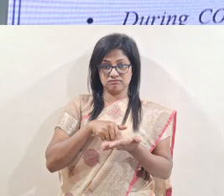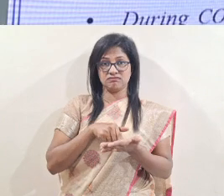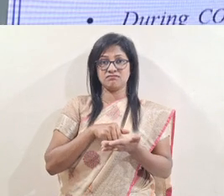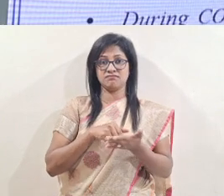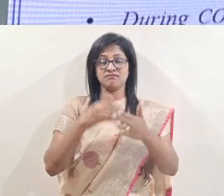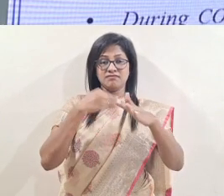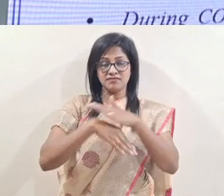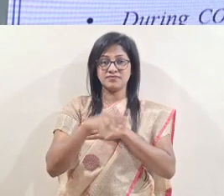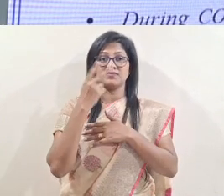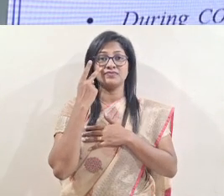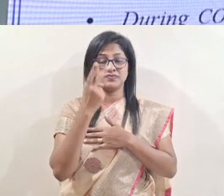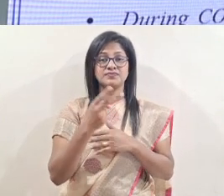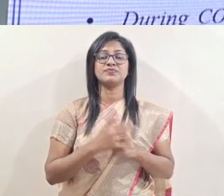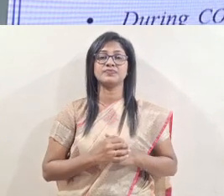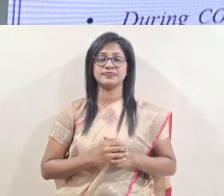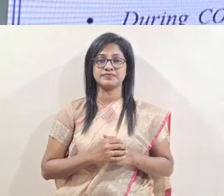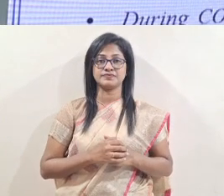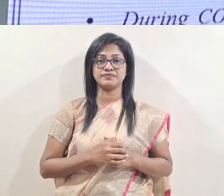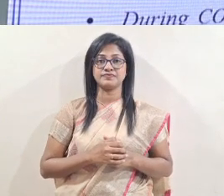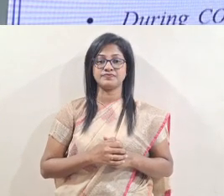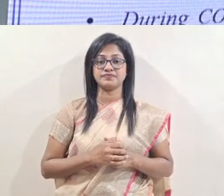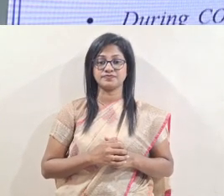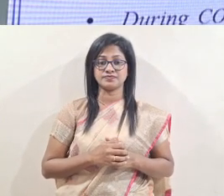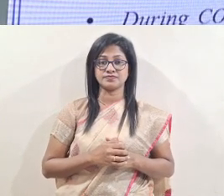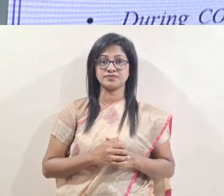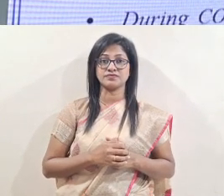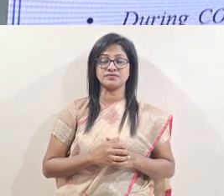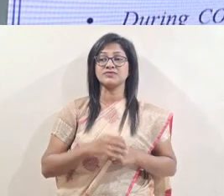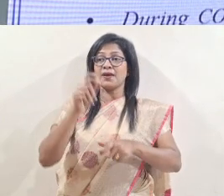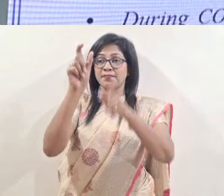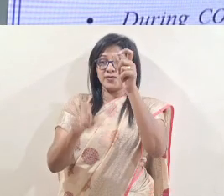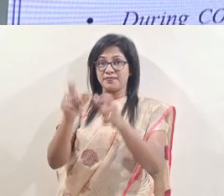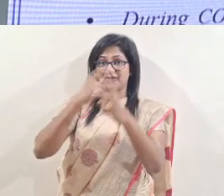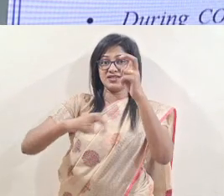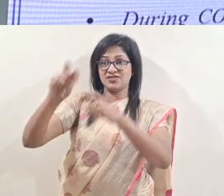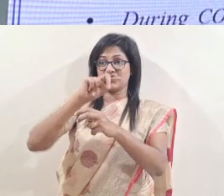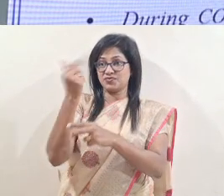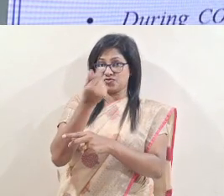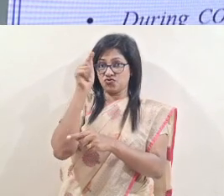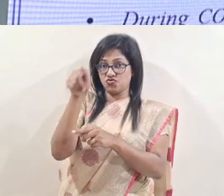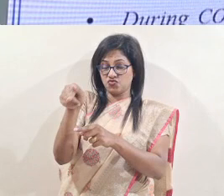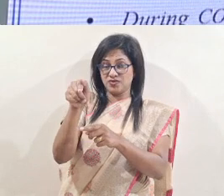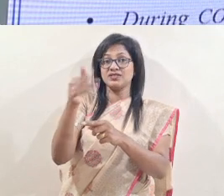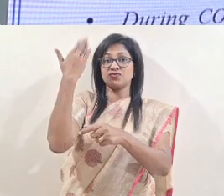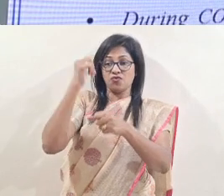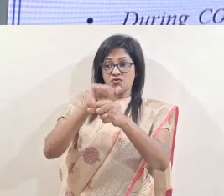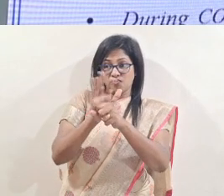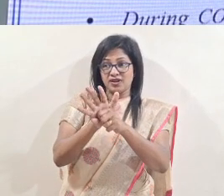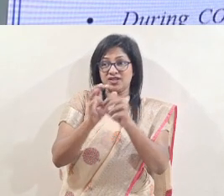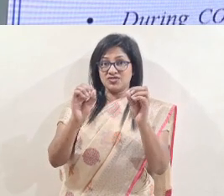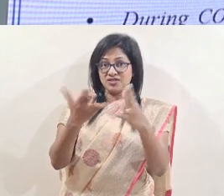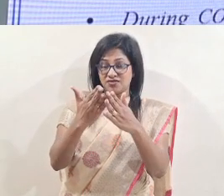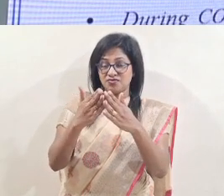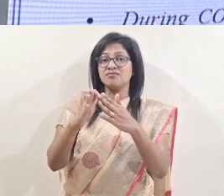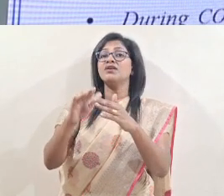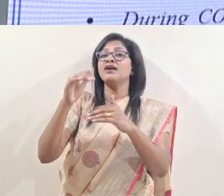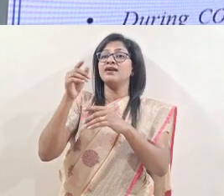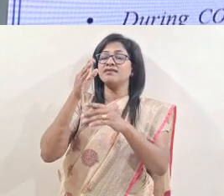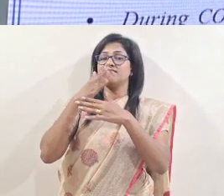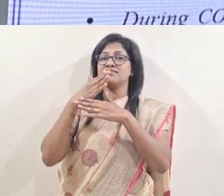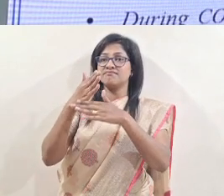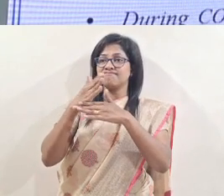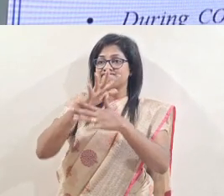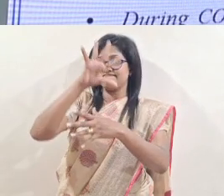decrease in the mode share of public transport during the COVID-19, but after COVID-19, the share again rose